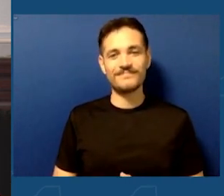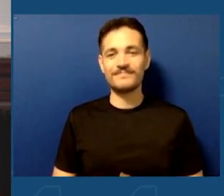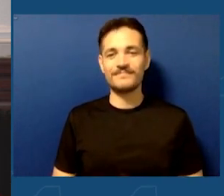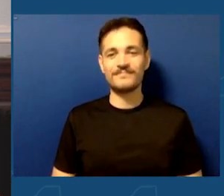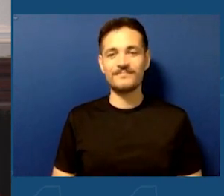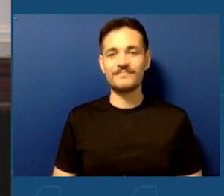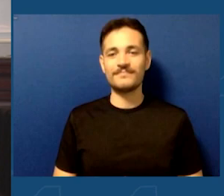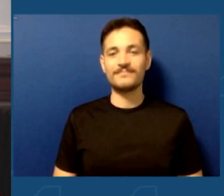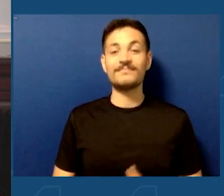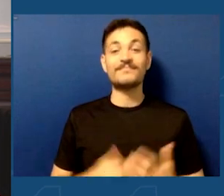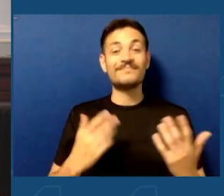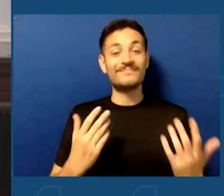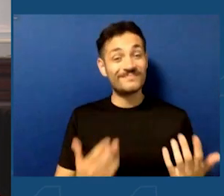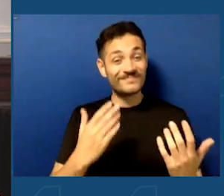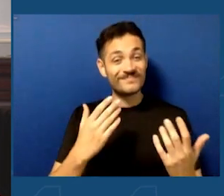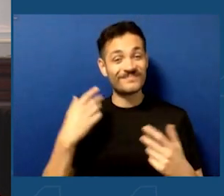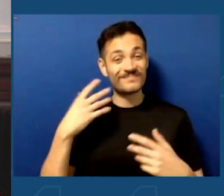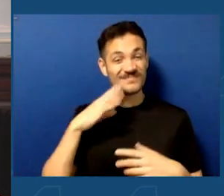Buenos dias.